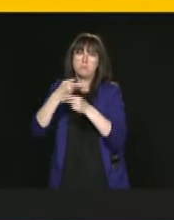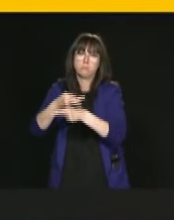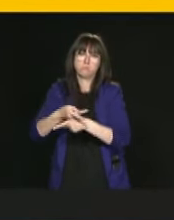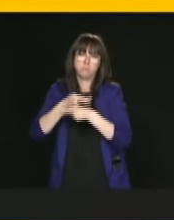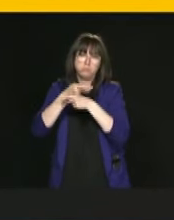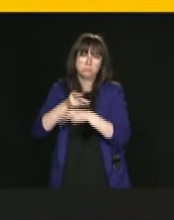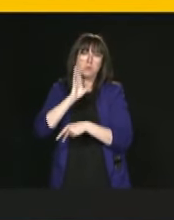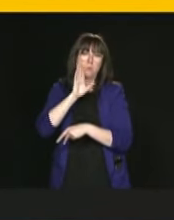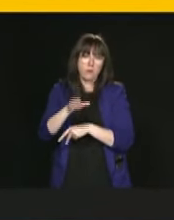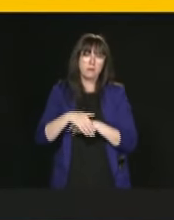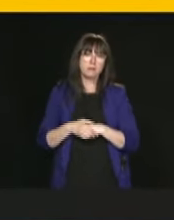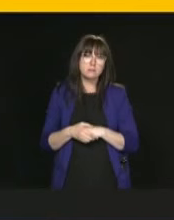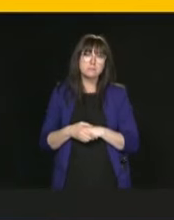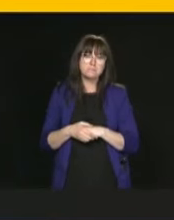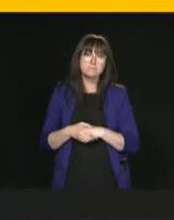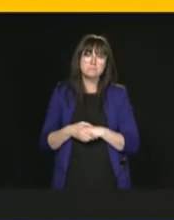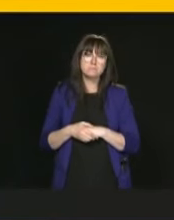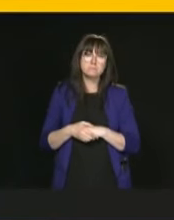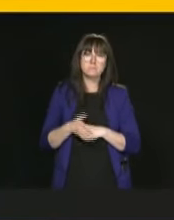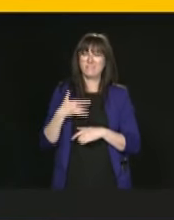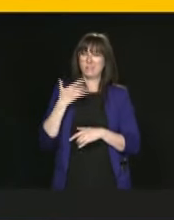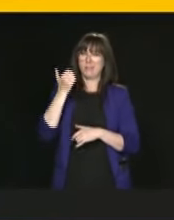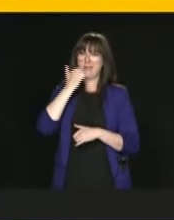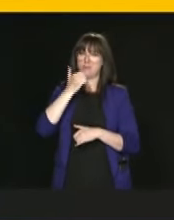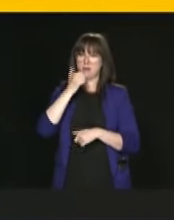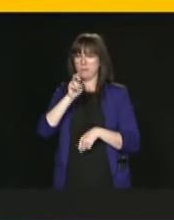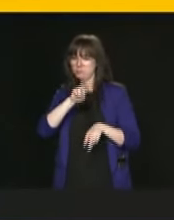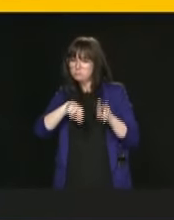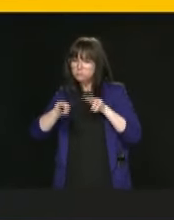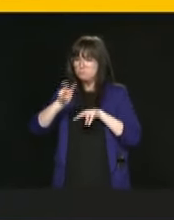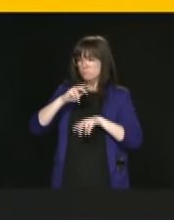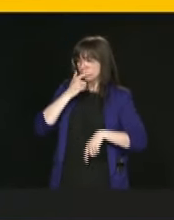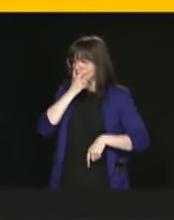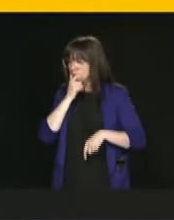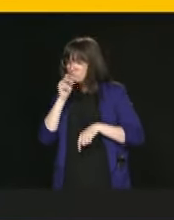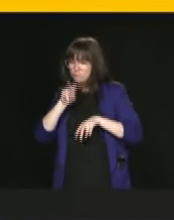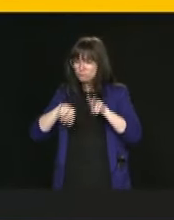on a daily basis in terms of what's going to happen.